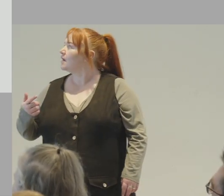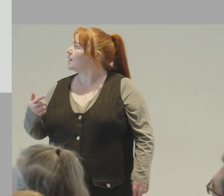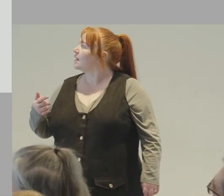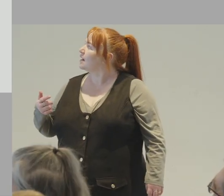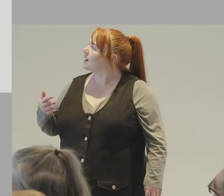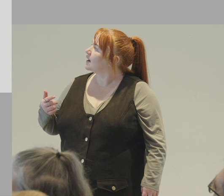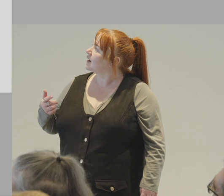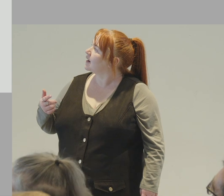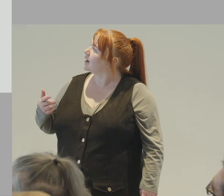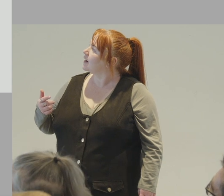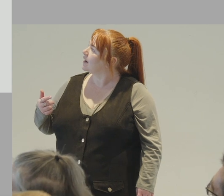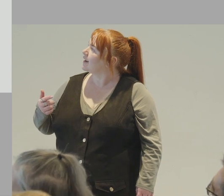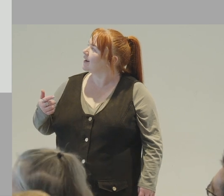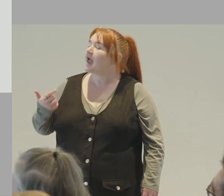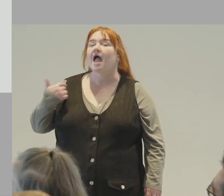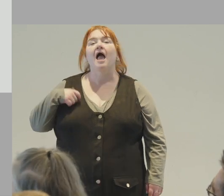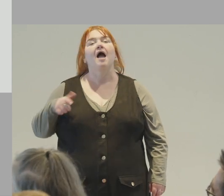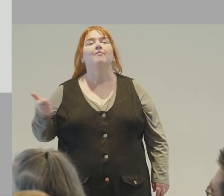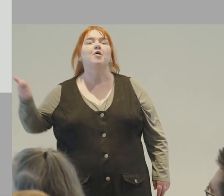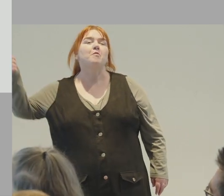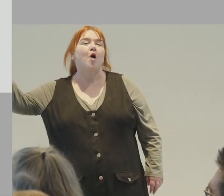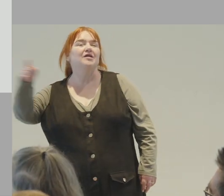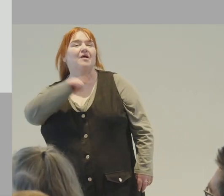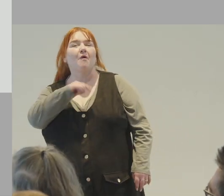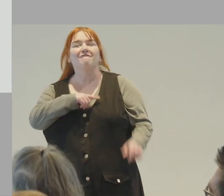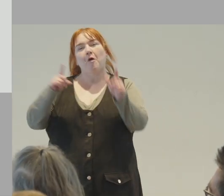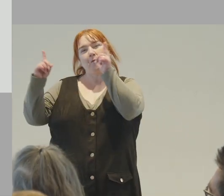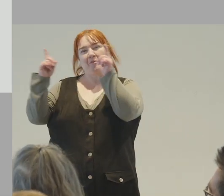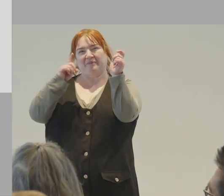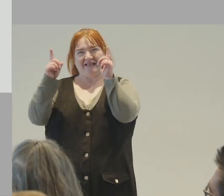explaining something. So I'm going to do this for a bit.